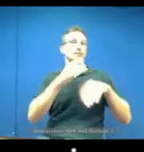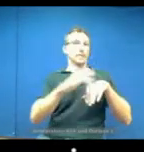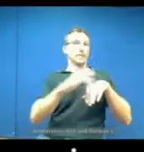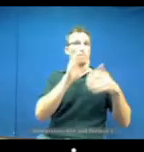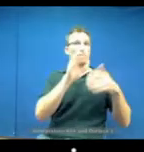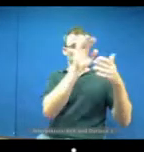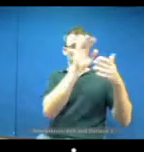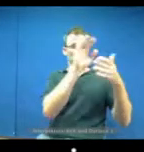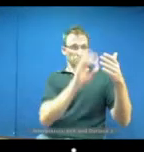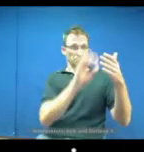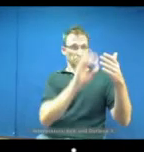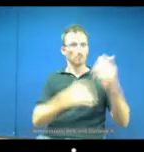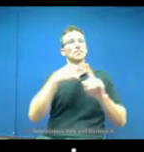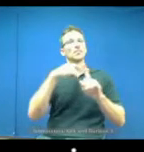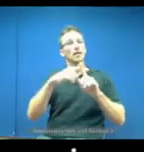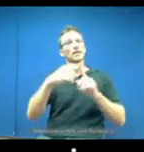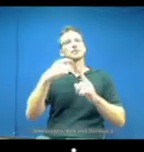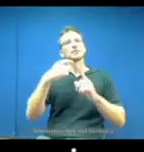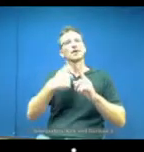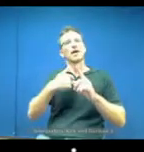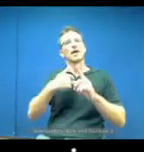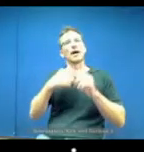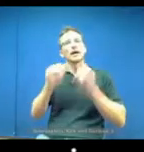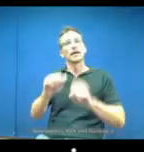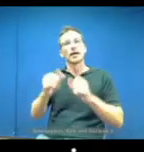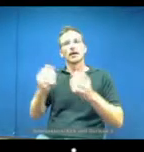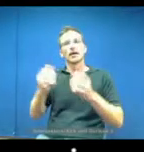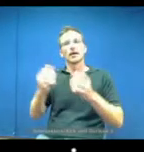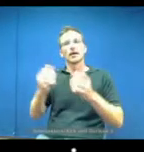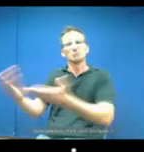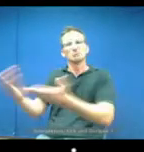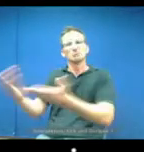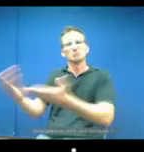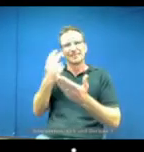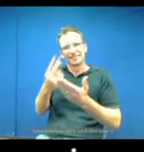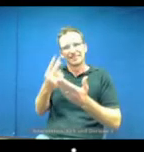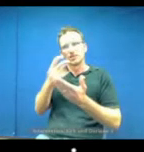them out or reviewed them with the petitioner. But then you need the details.